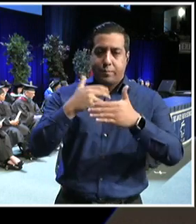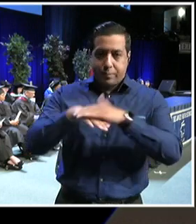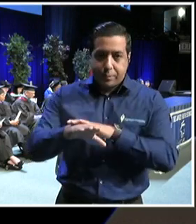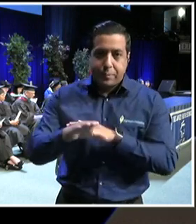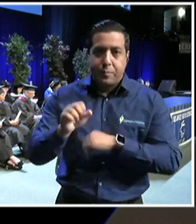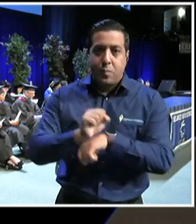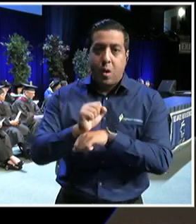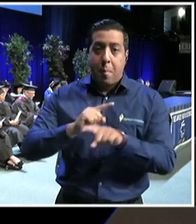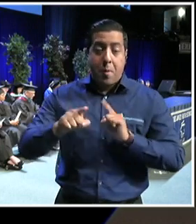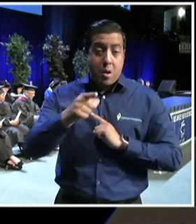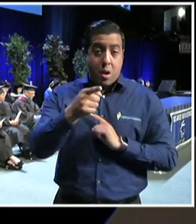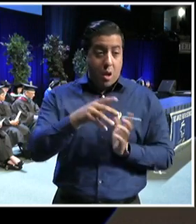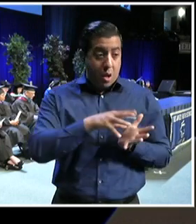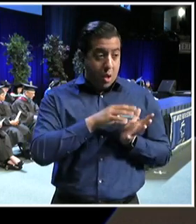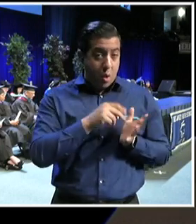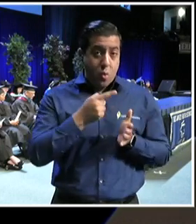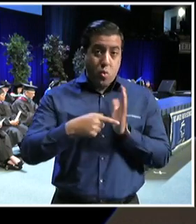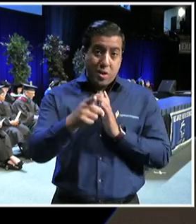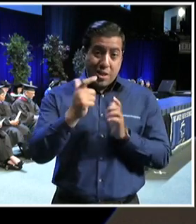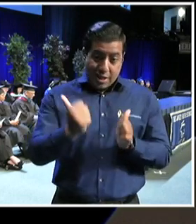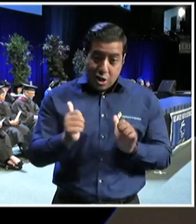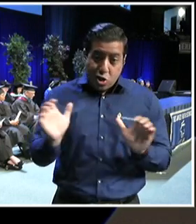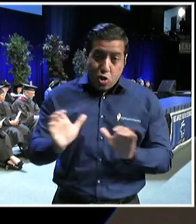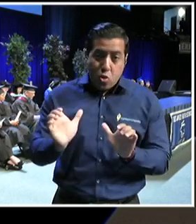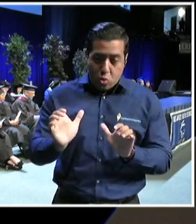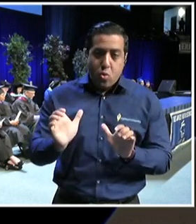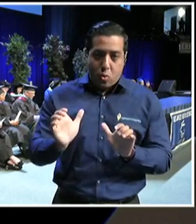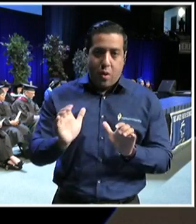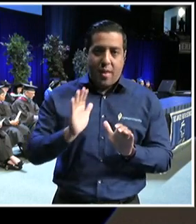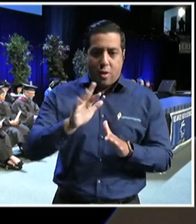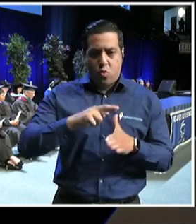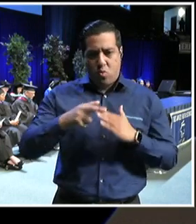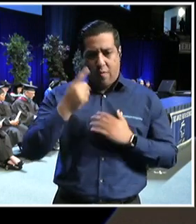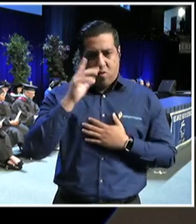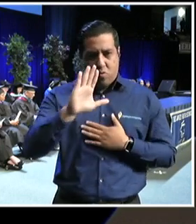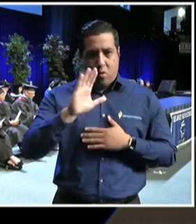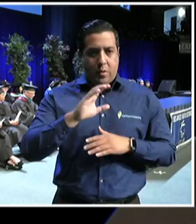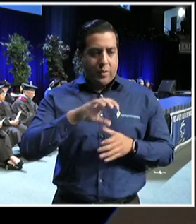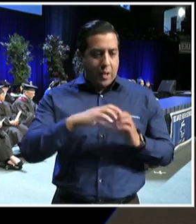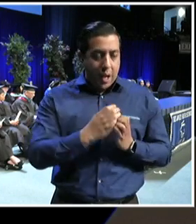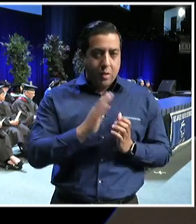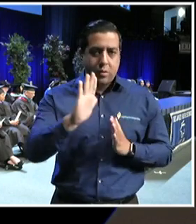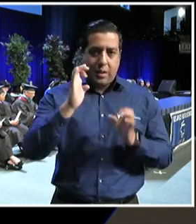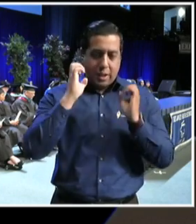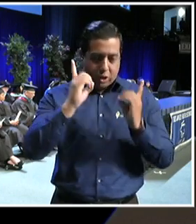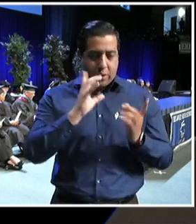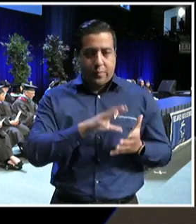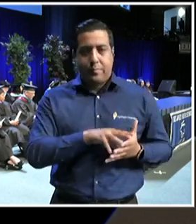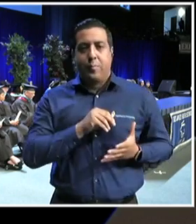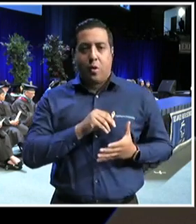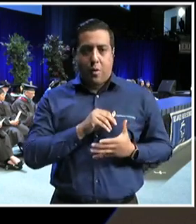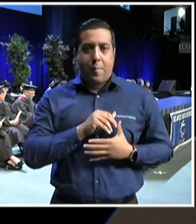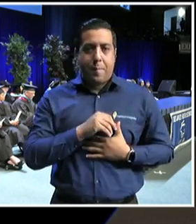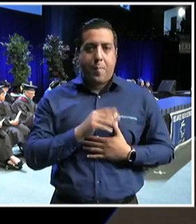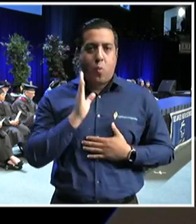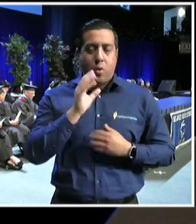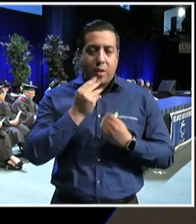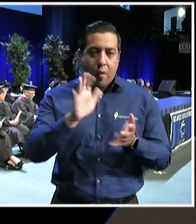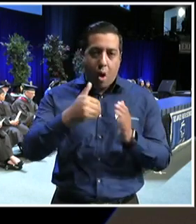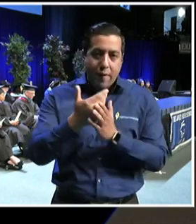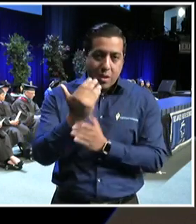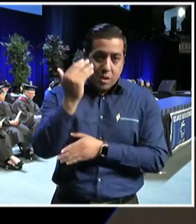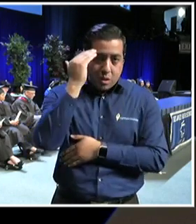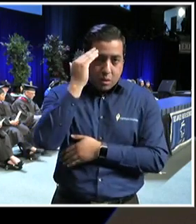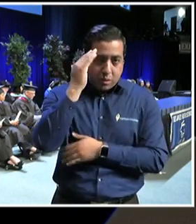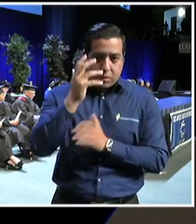What you learn and you can do as a result of the courses and your education are what will give you the knowledge and